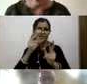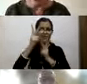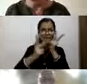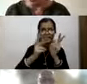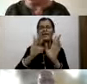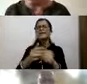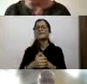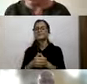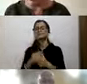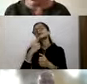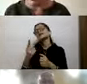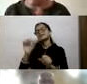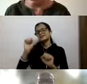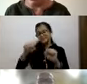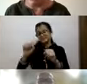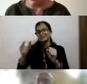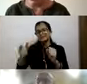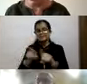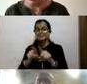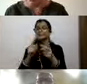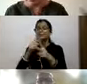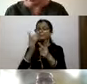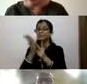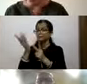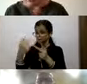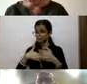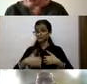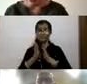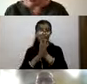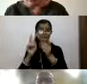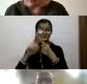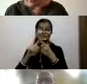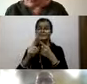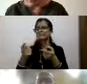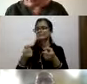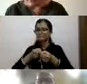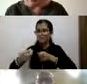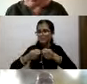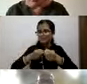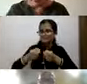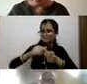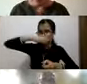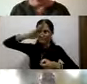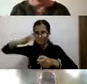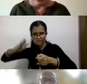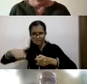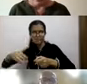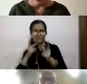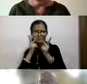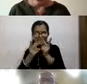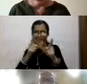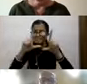So two kinds of things. So one of the things that I'm really interested in is that we are managing one side of this hill. You see this picture here